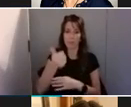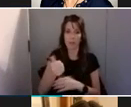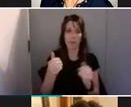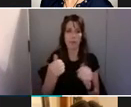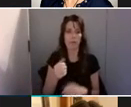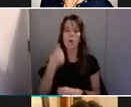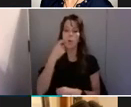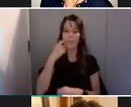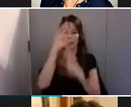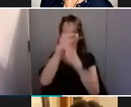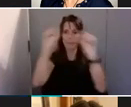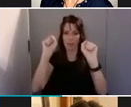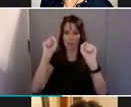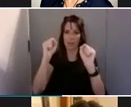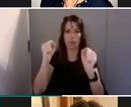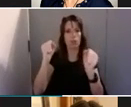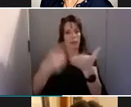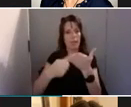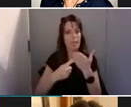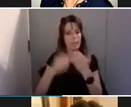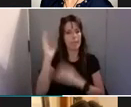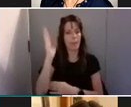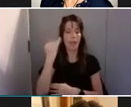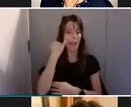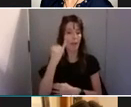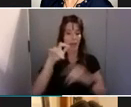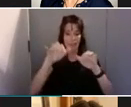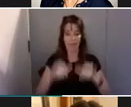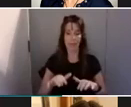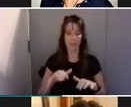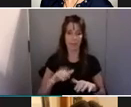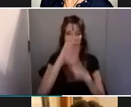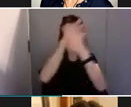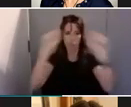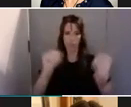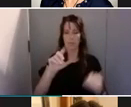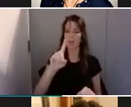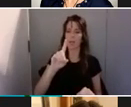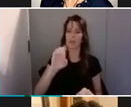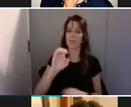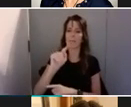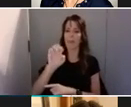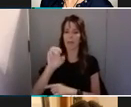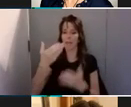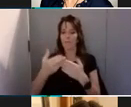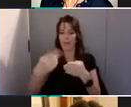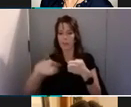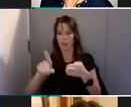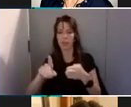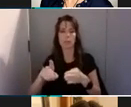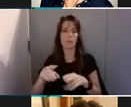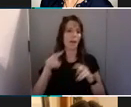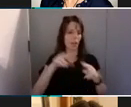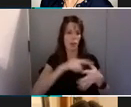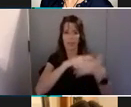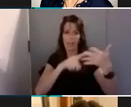recently the presidential debate. If I put in Google presidential debate fact check, I can go to